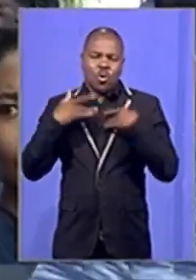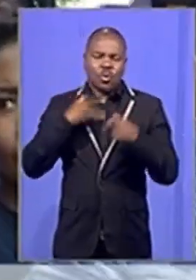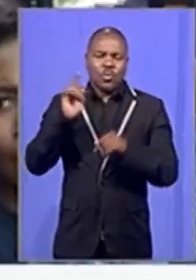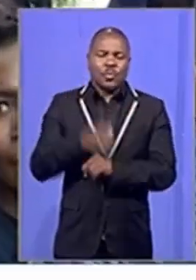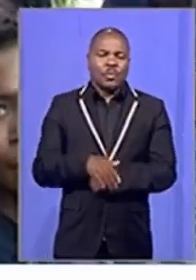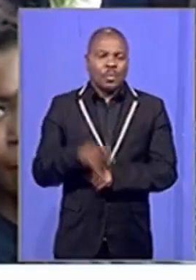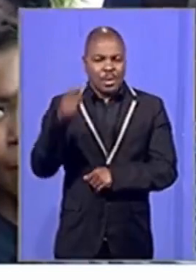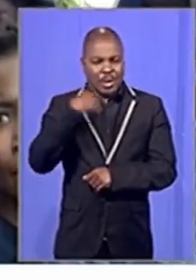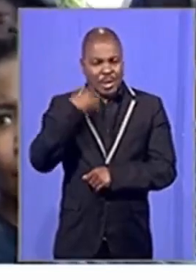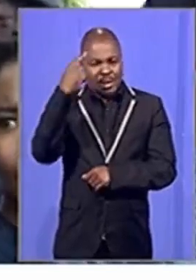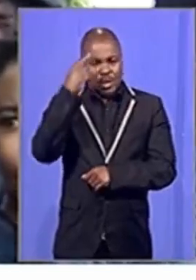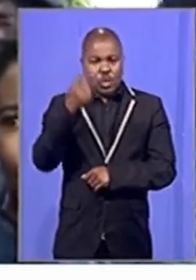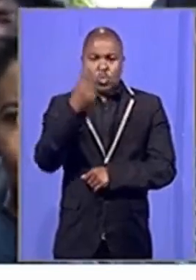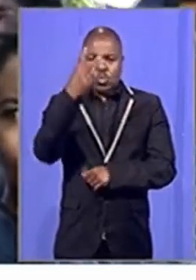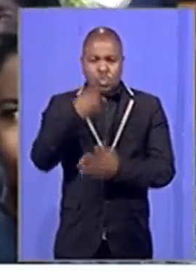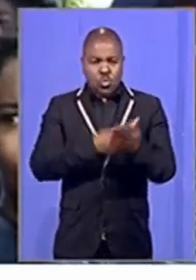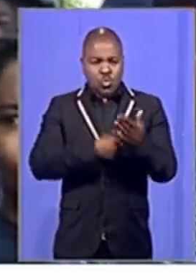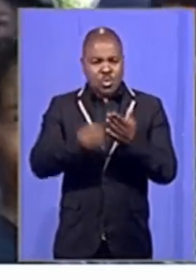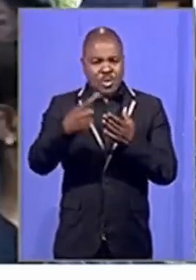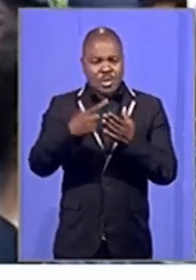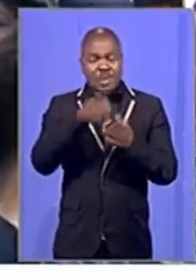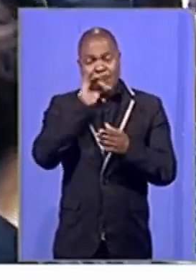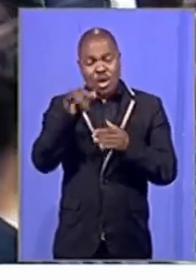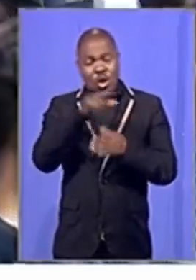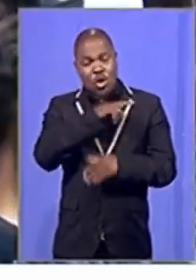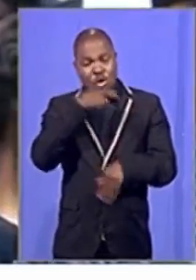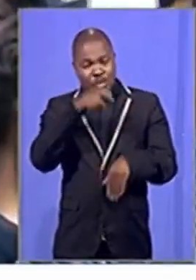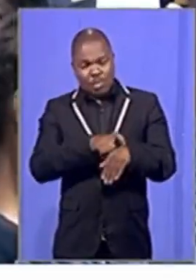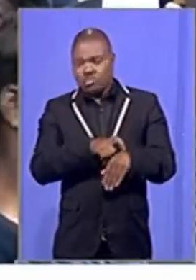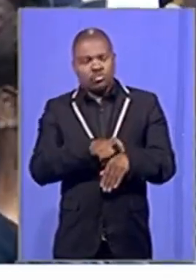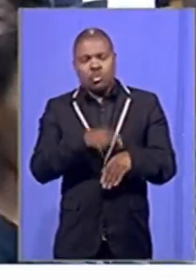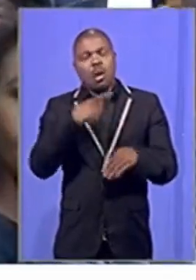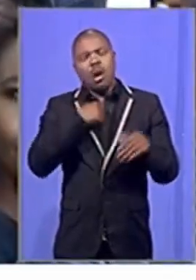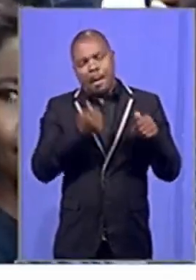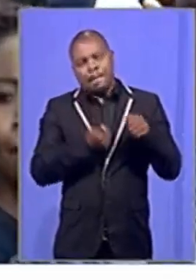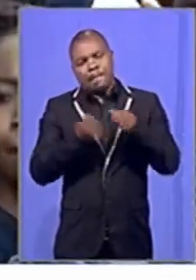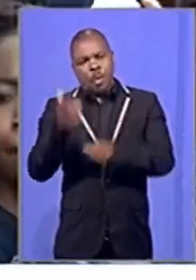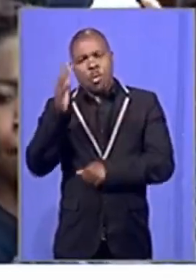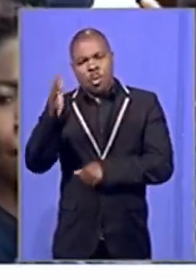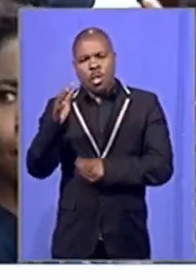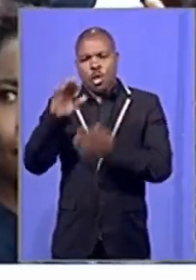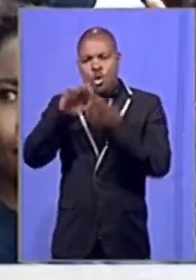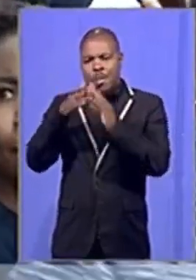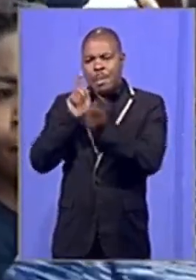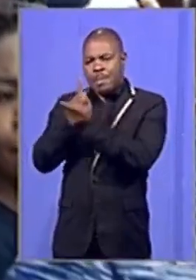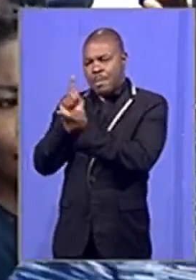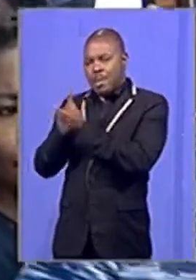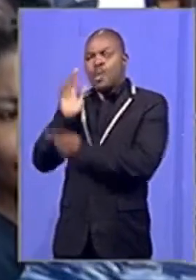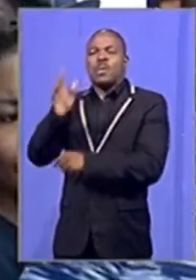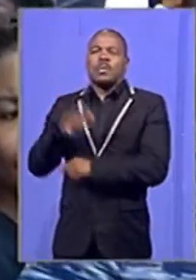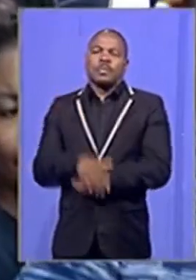2 weeks won't be a very long time to come back and meet the community